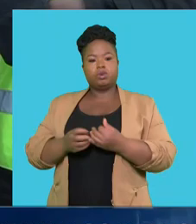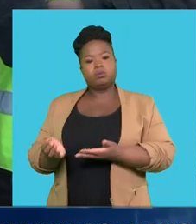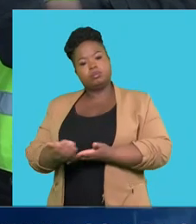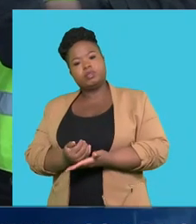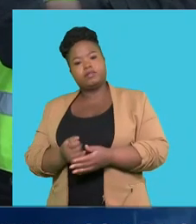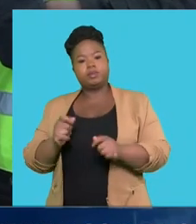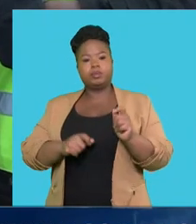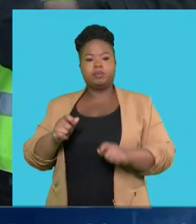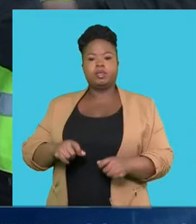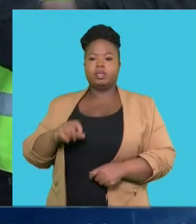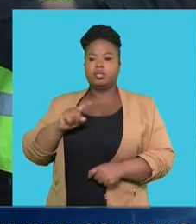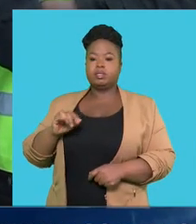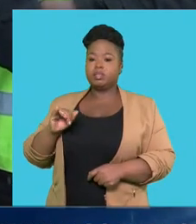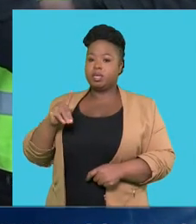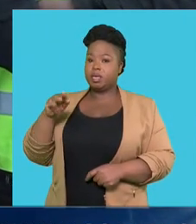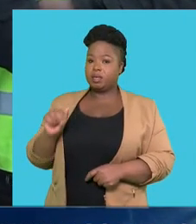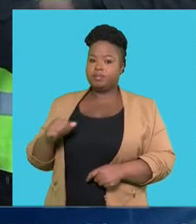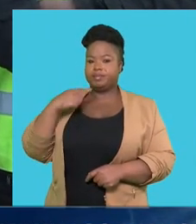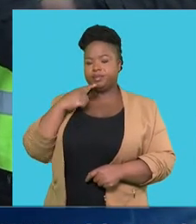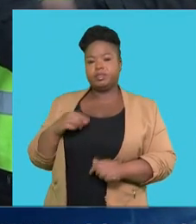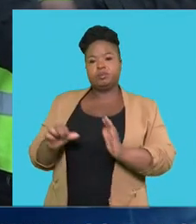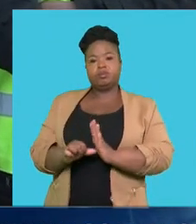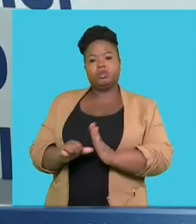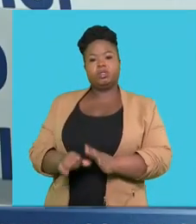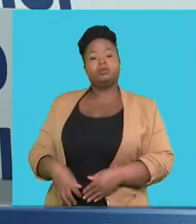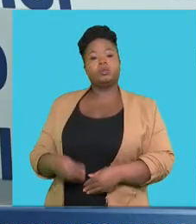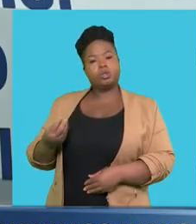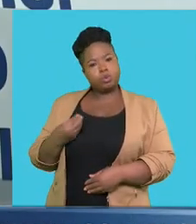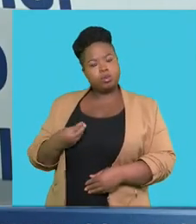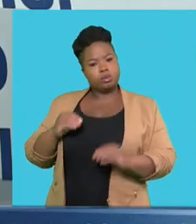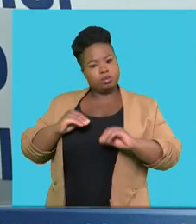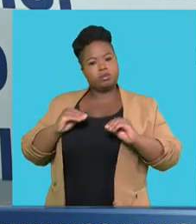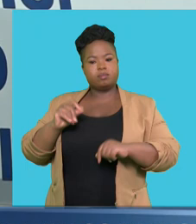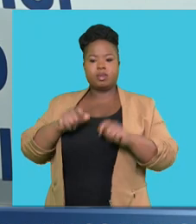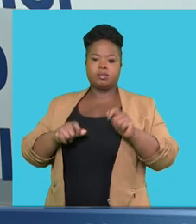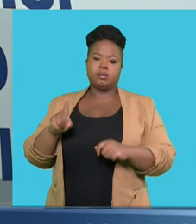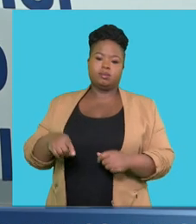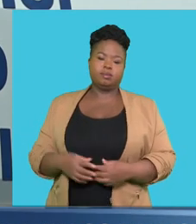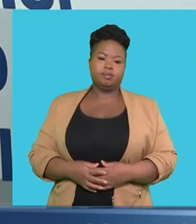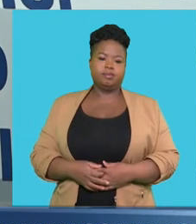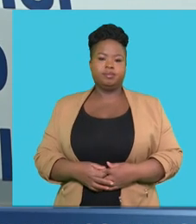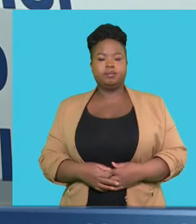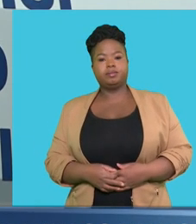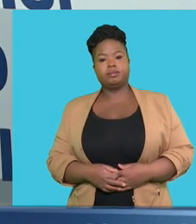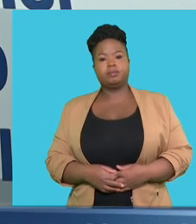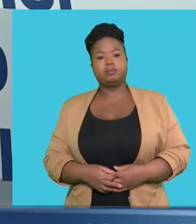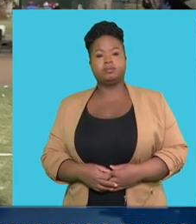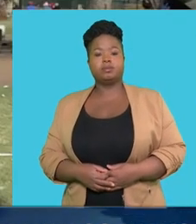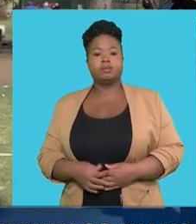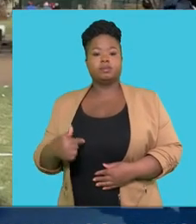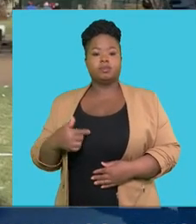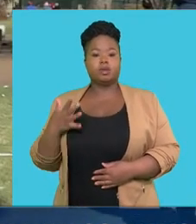uZikhaya Sithole uthi kubalulekile ukuba uluntu luxhotyiswe ngezi ziganeko. Engithanda ukuthi abantu